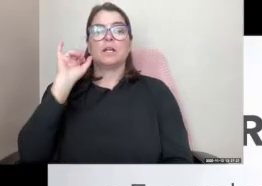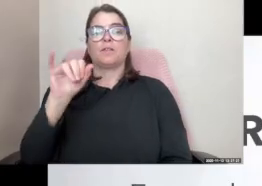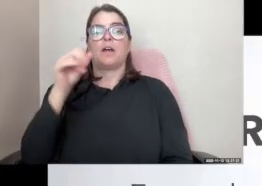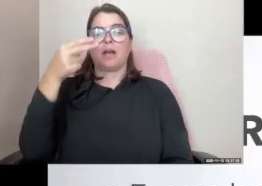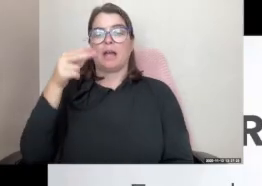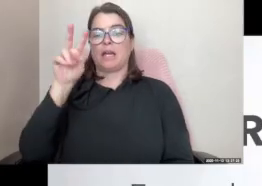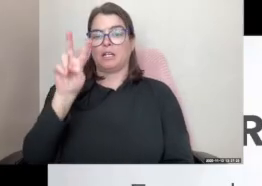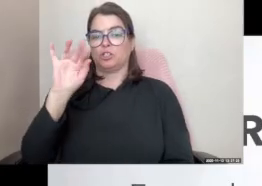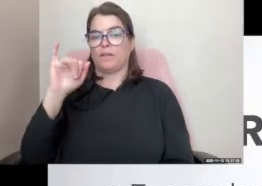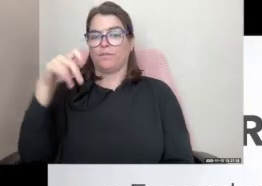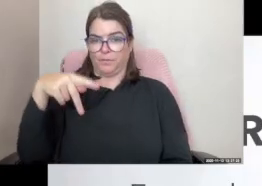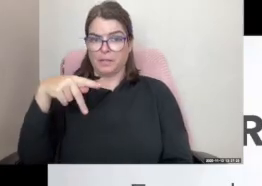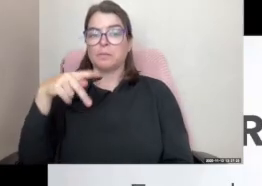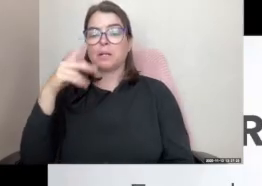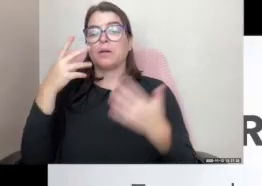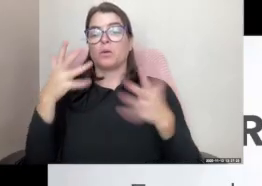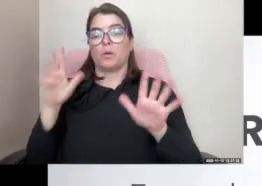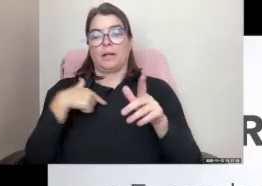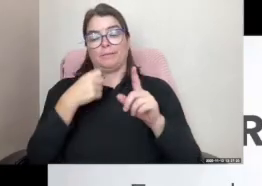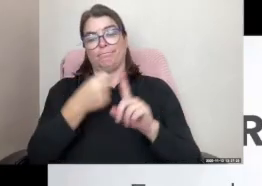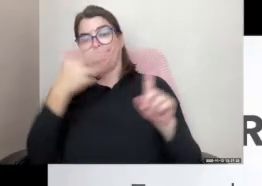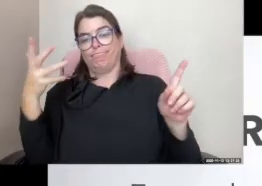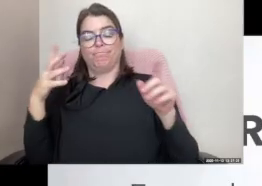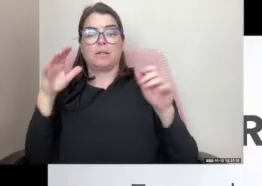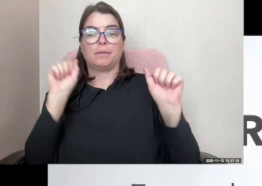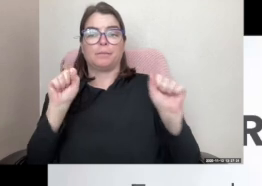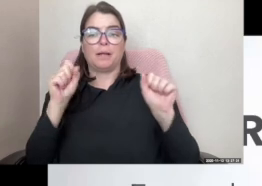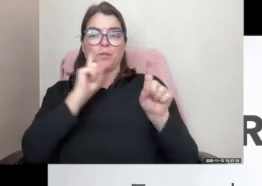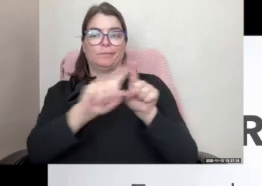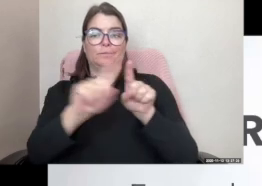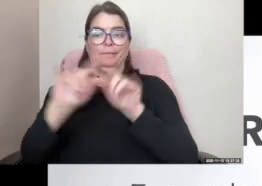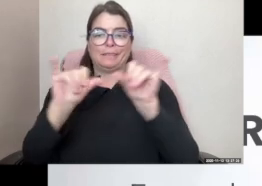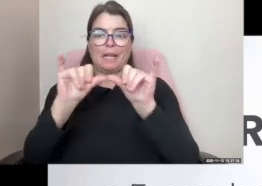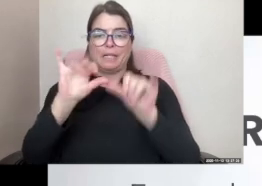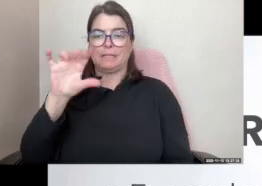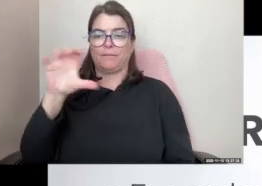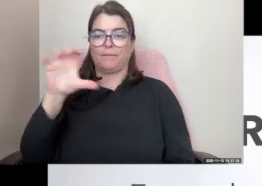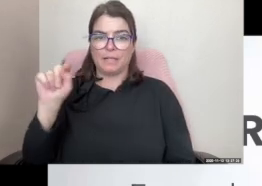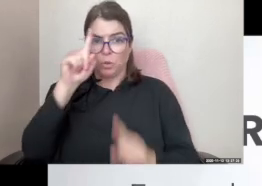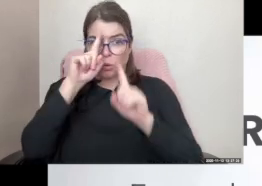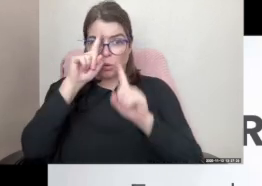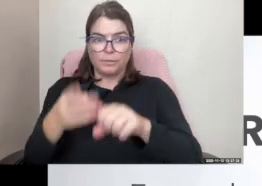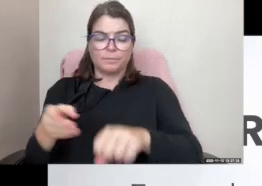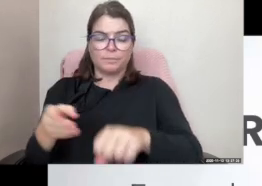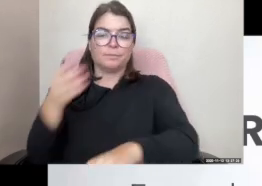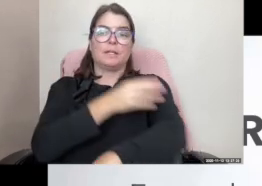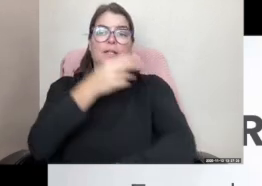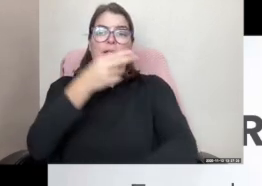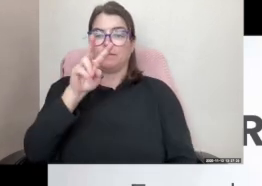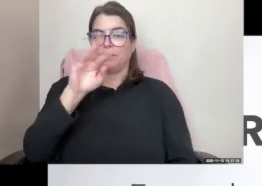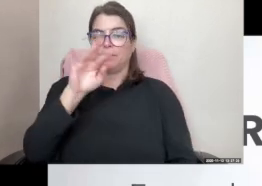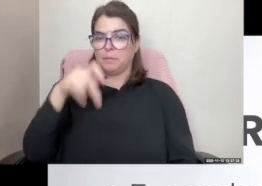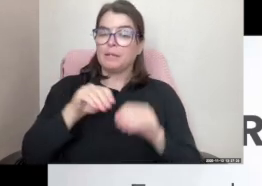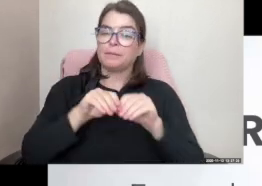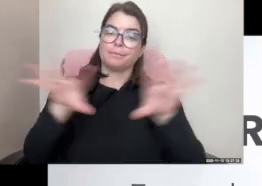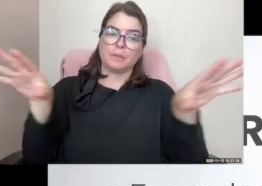incentive programs based on your feedback over the past year. For the Clean Truck and Bus Voucher Incentive Project, or HVIP,